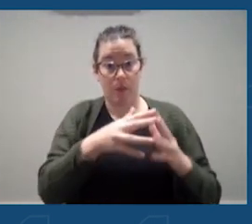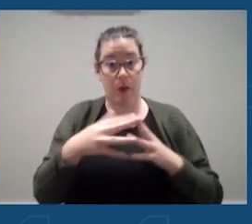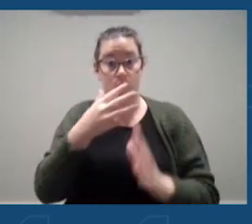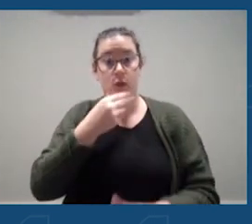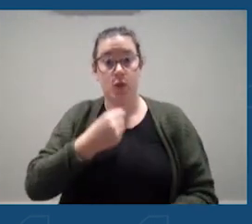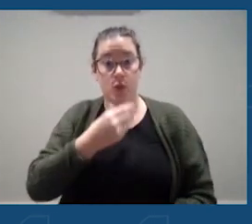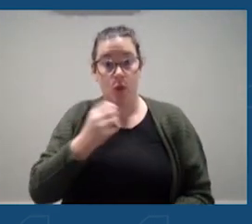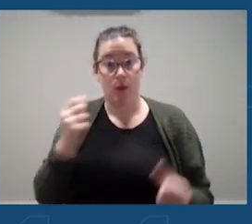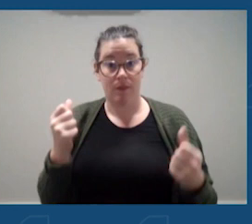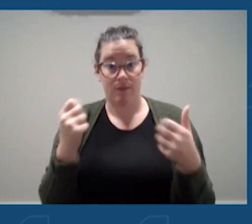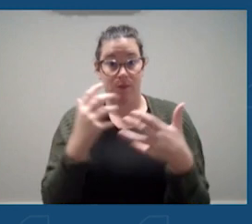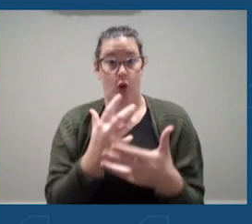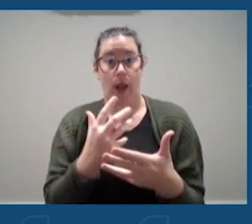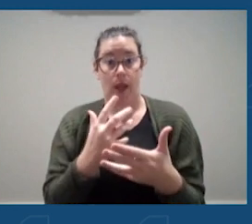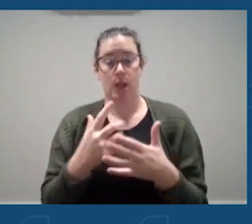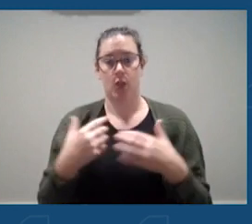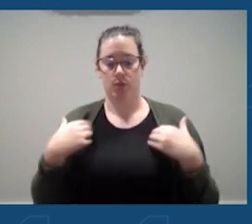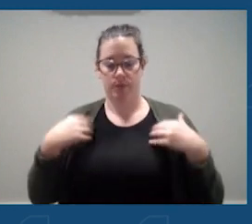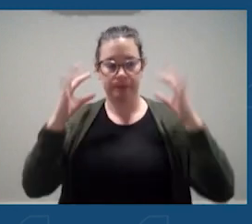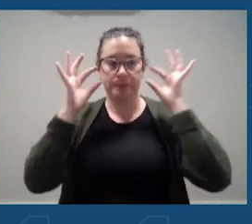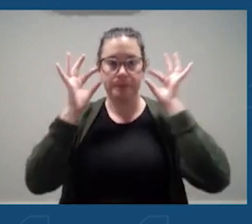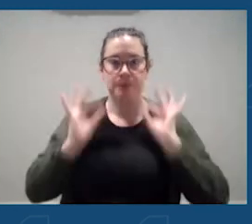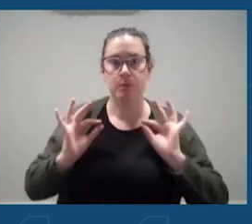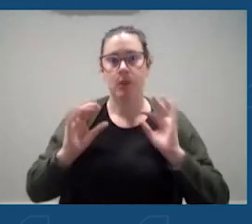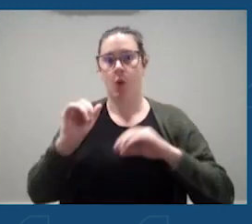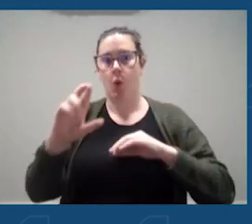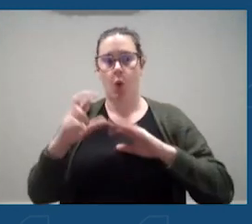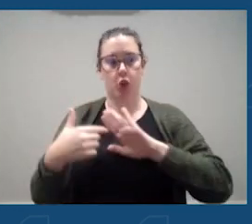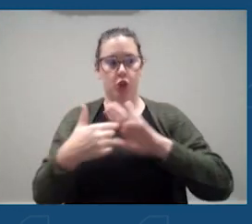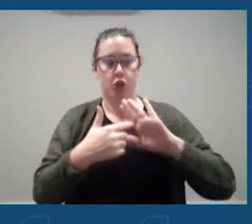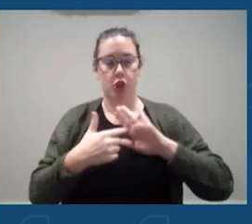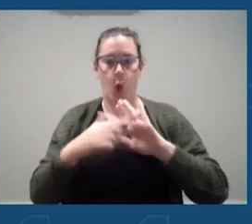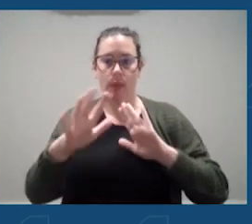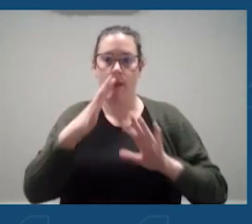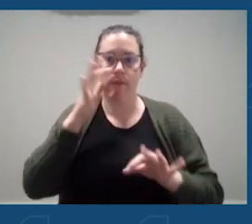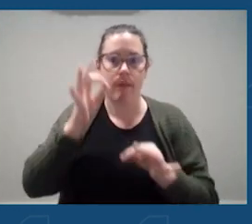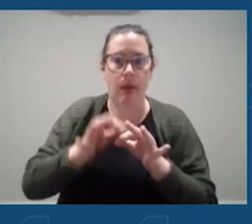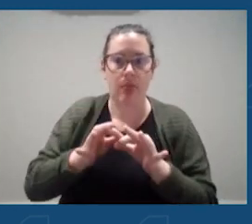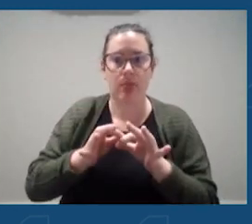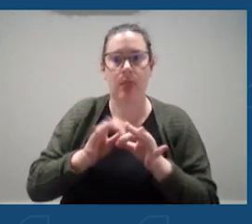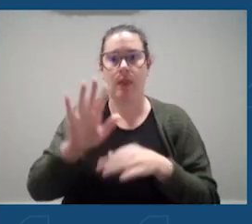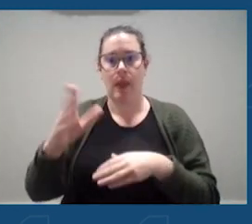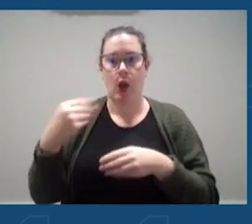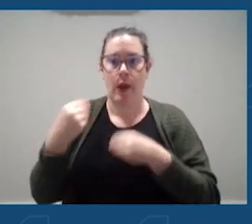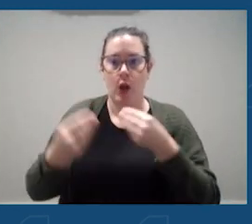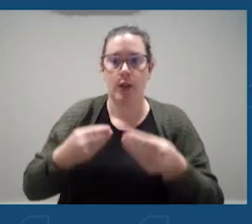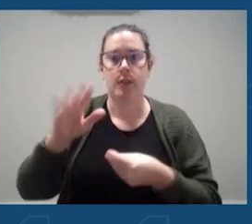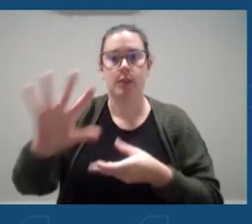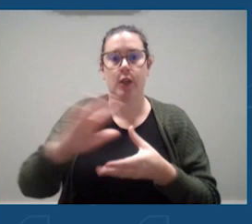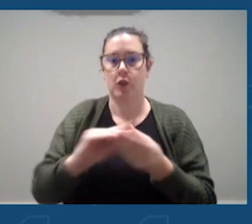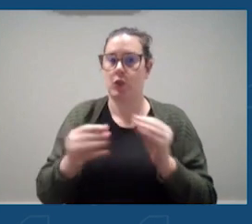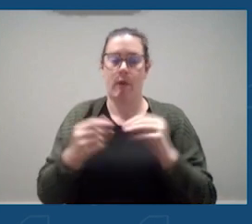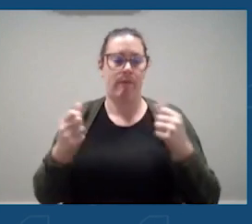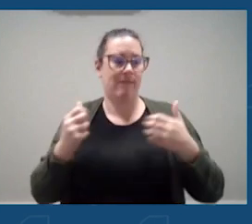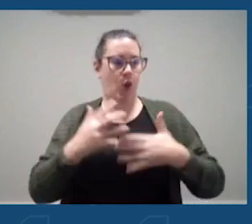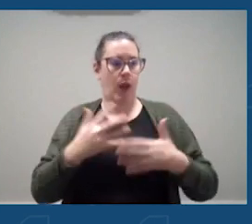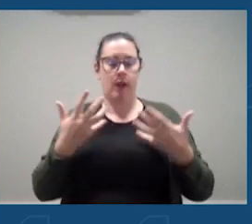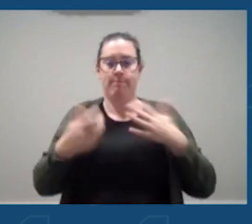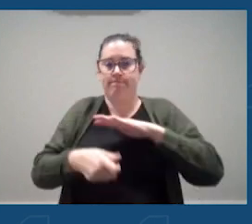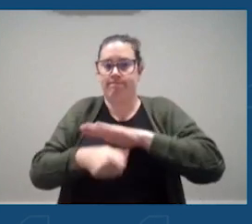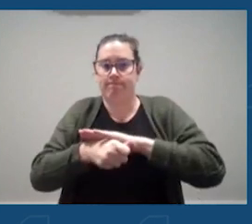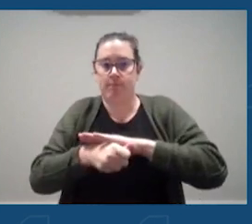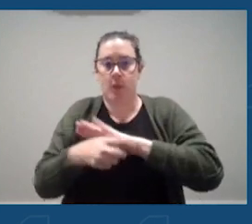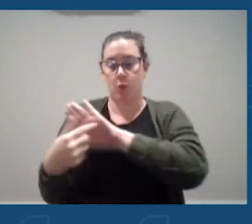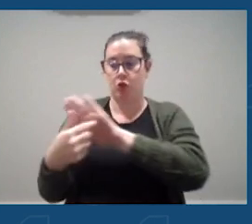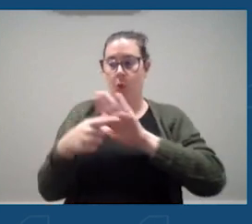outward signature emblems of their faith and their heritage, their story, because it'll mark them as Jewish and